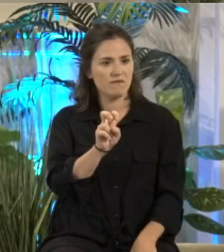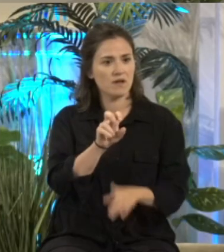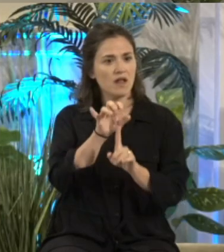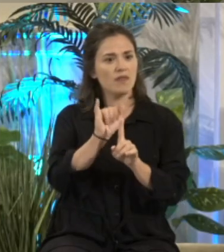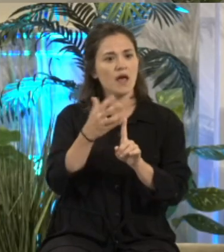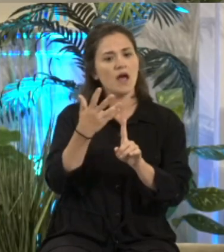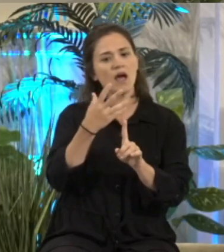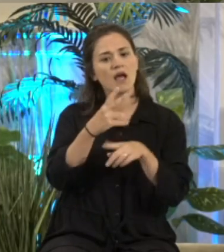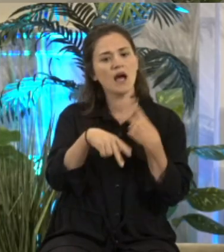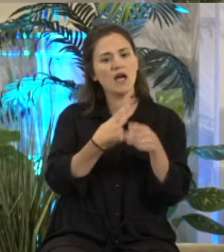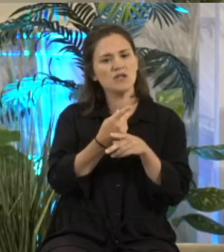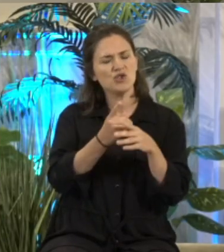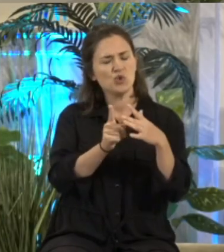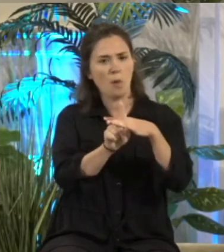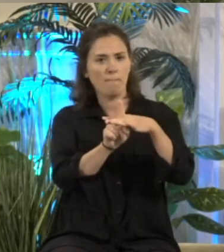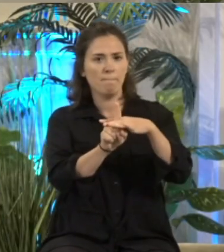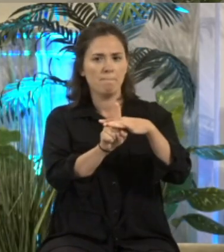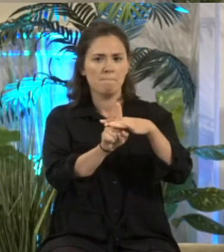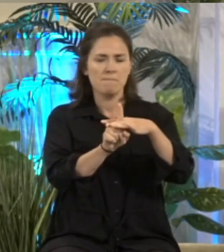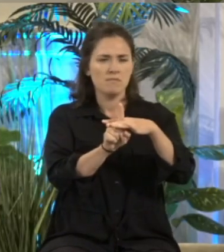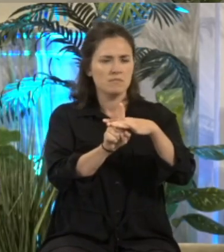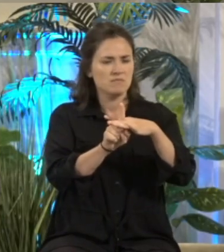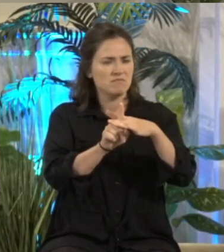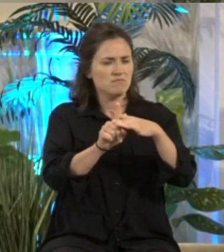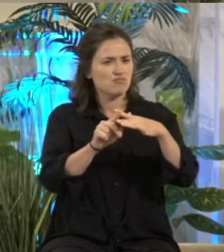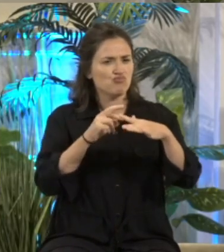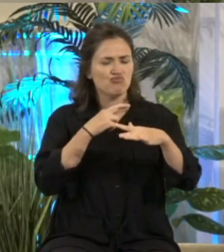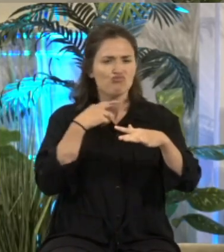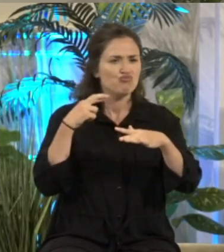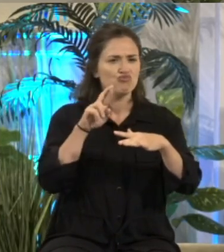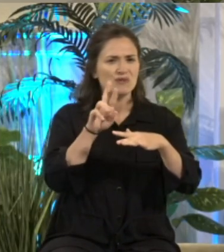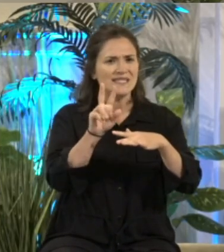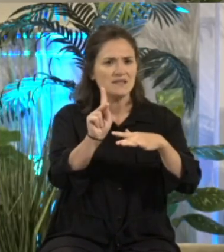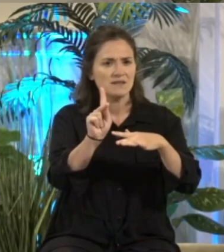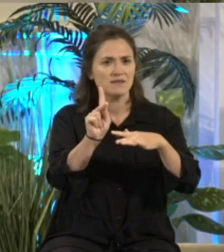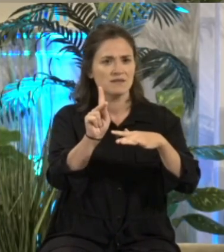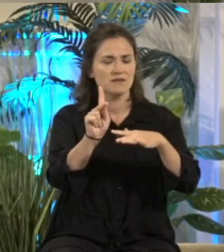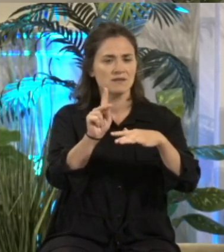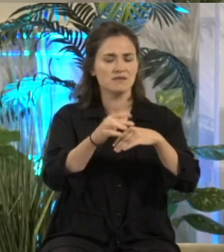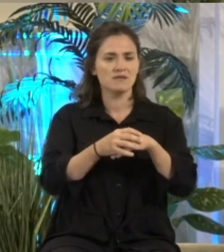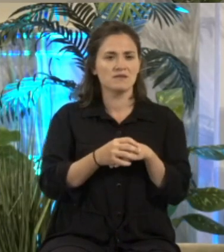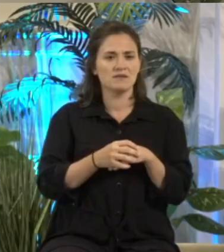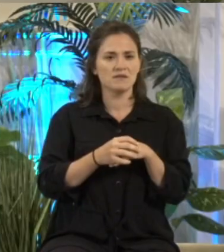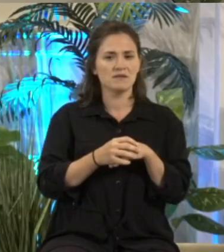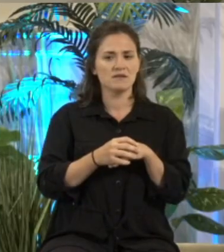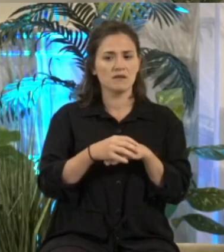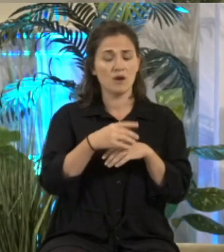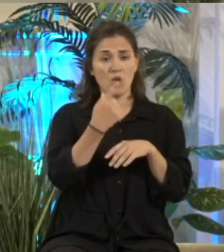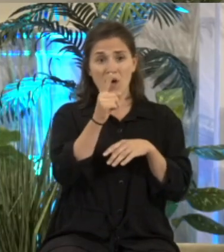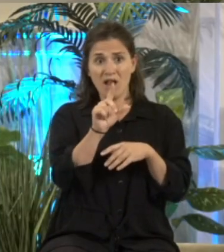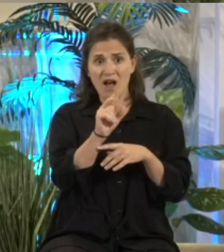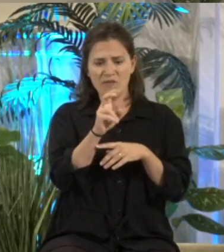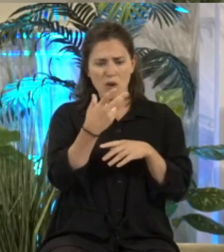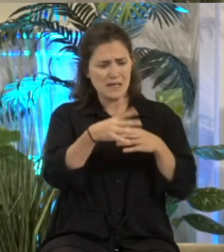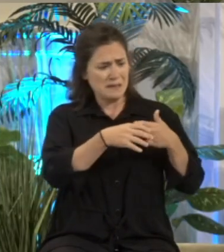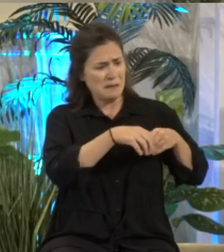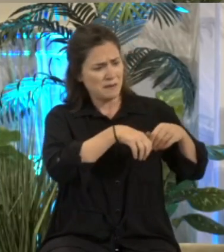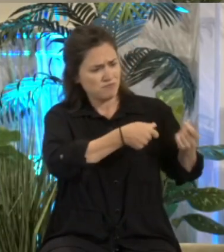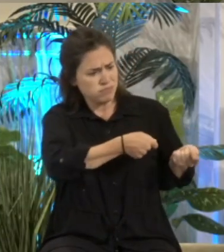up, the kind that risks, the kind that holds others through change and through